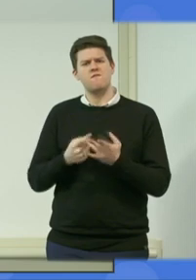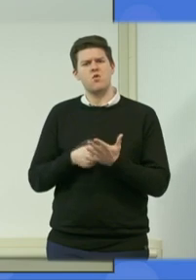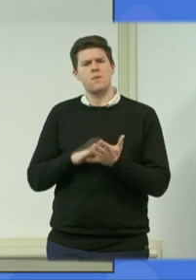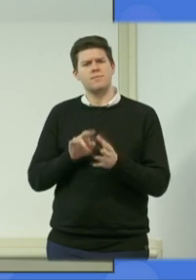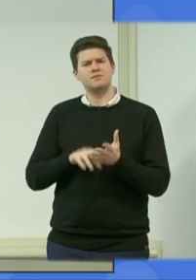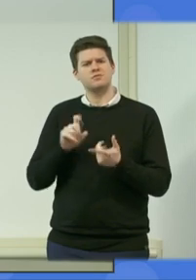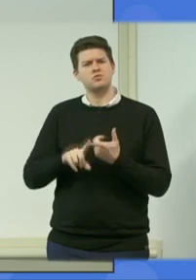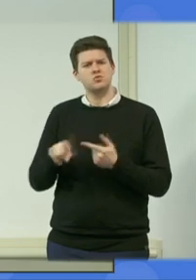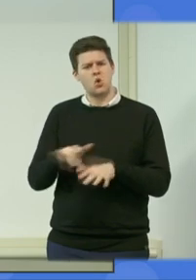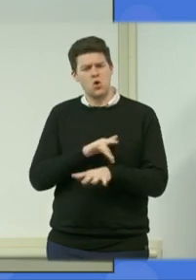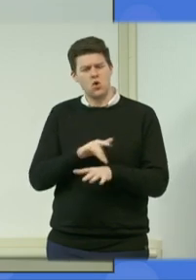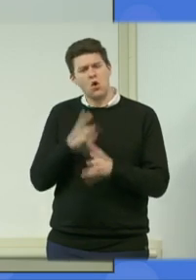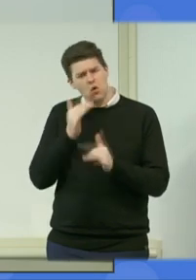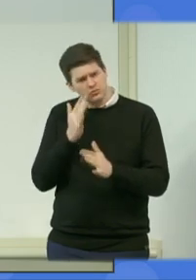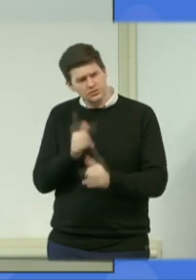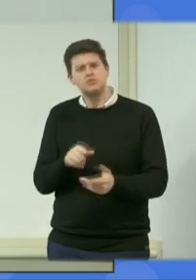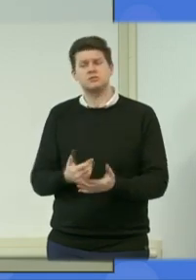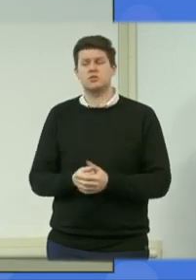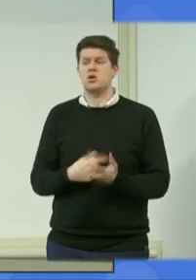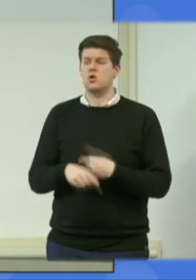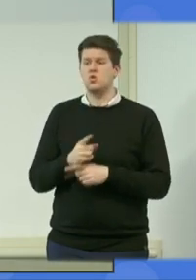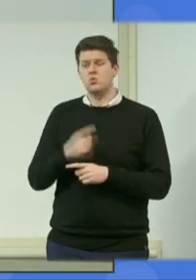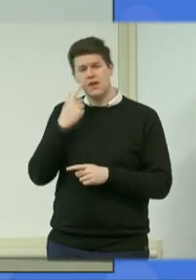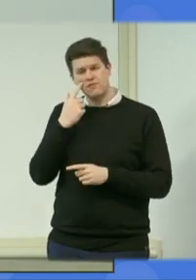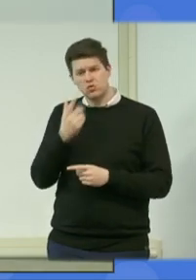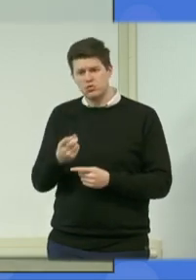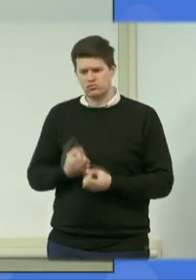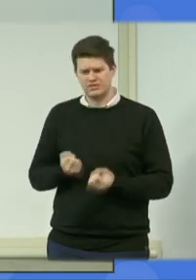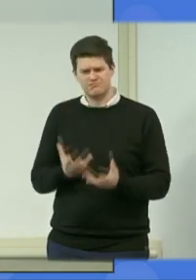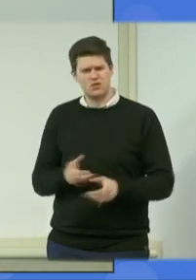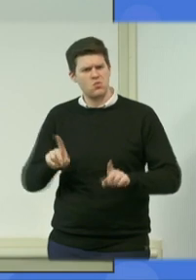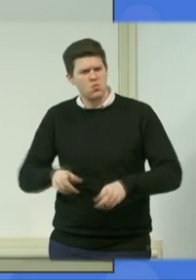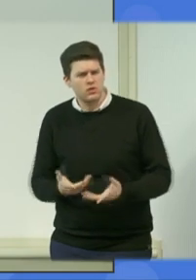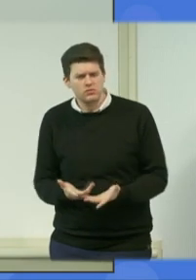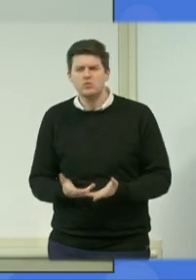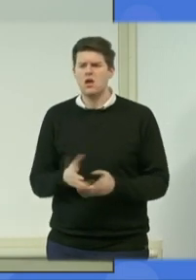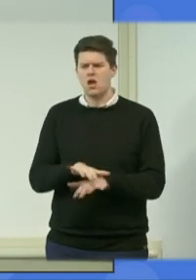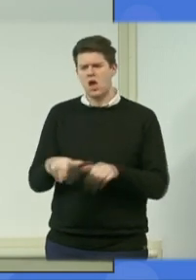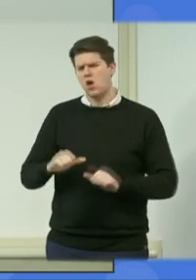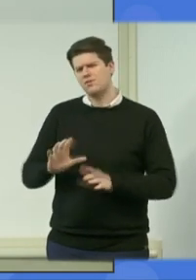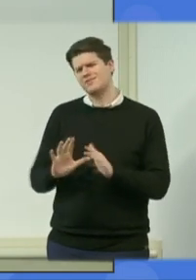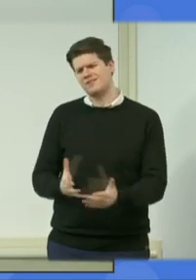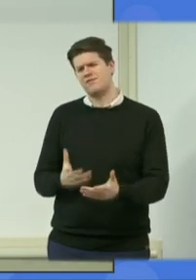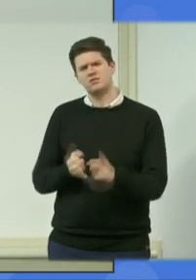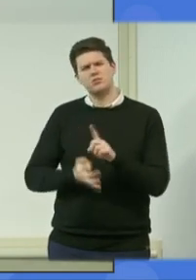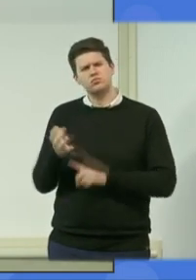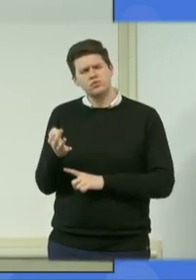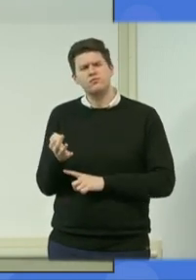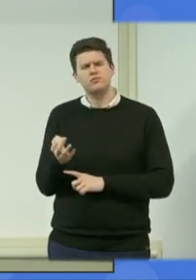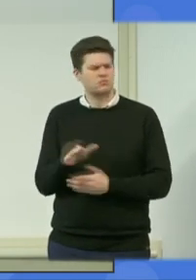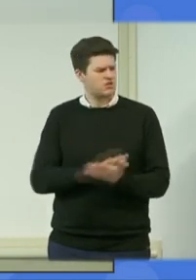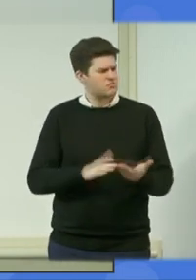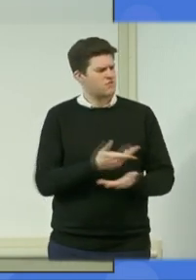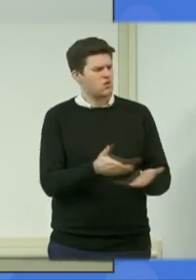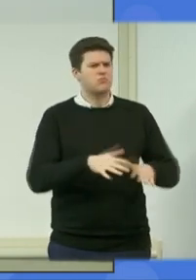we actually get for the spend? How are services improving? What does that mean for communities and citizens up and